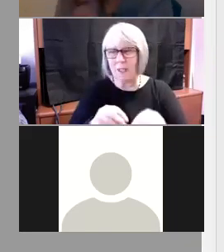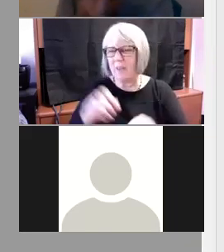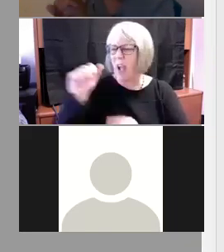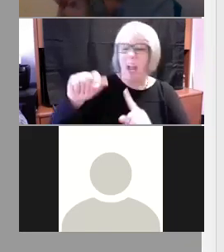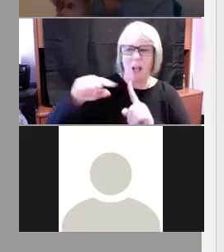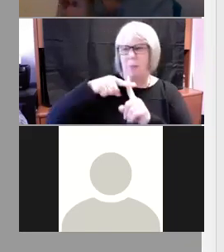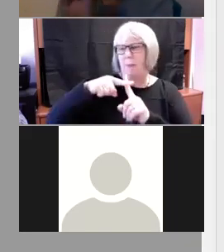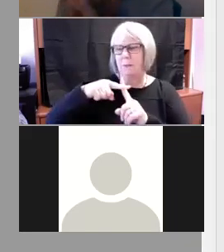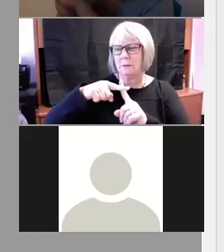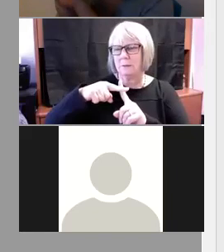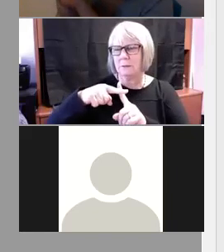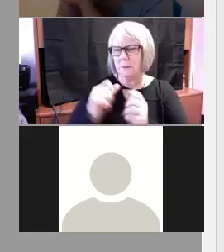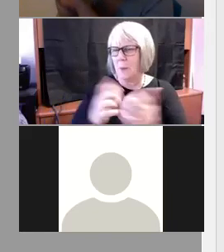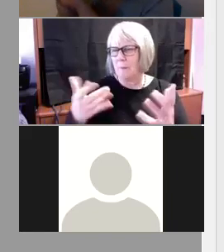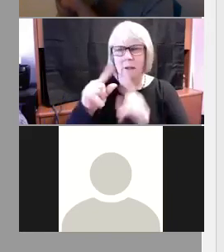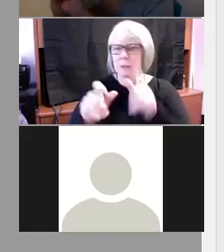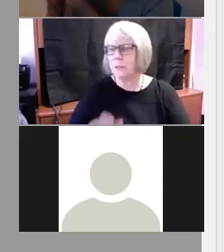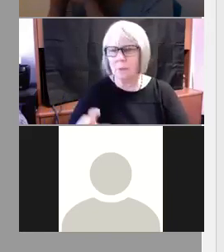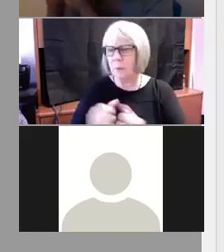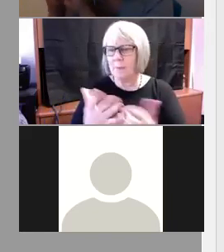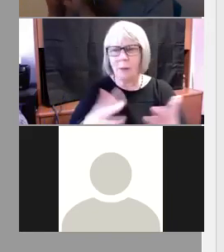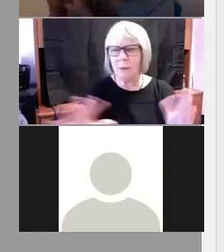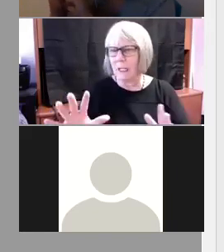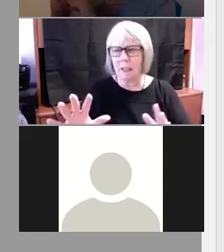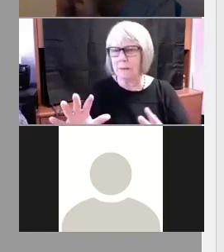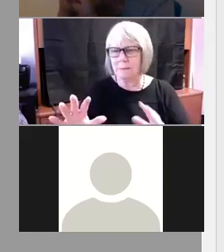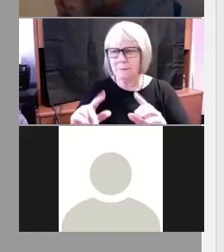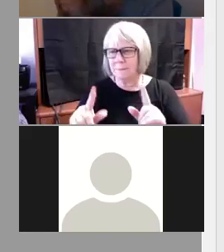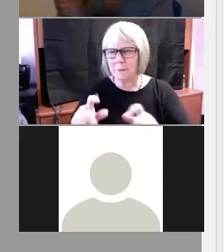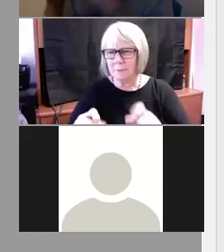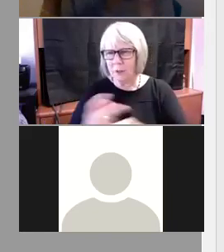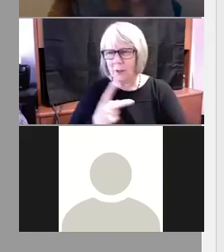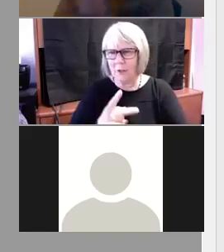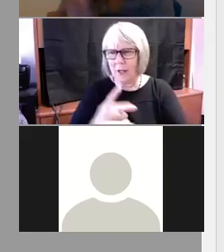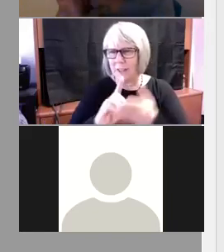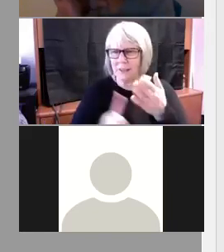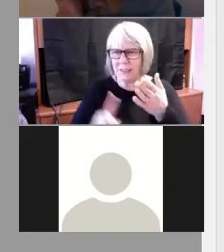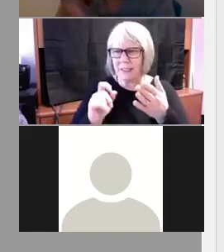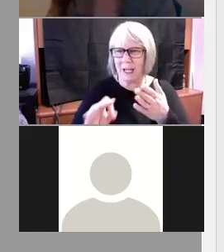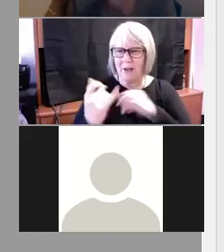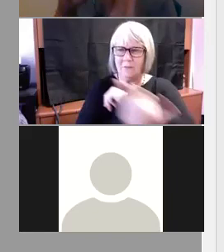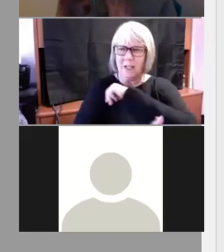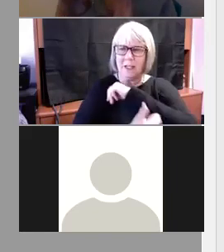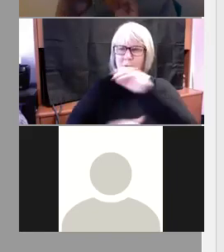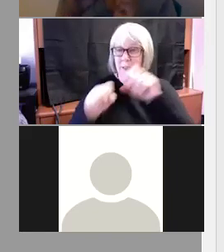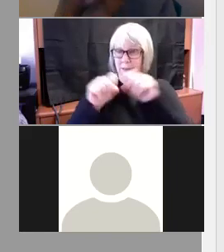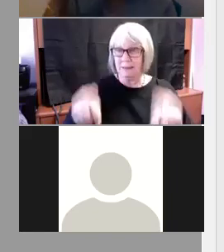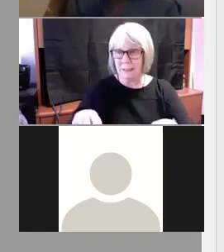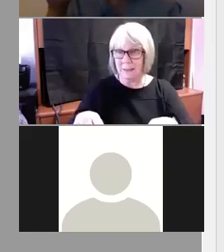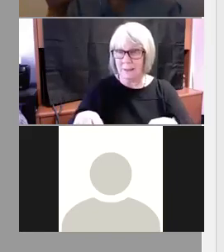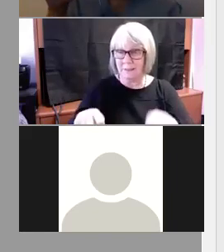plus without any exams and without any homework. If you can figure out a design of a country system